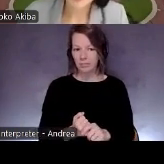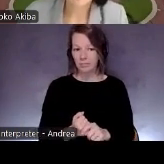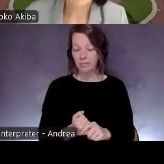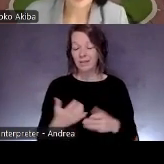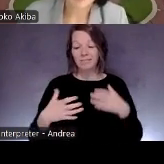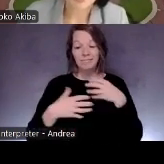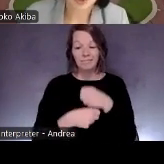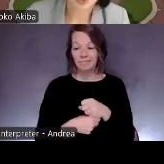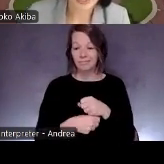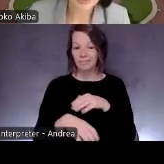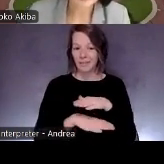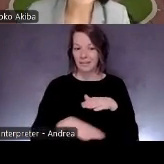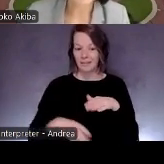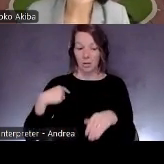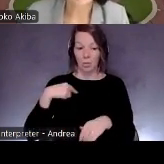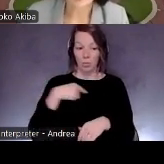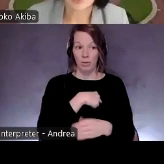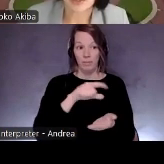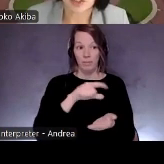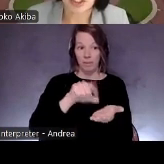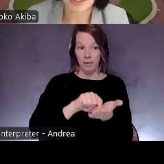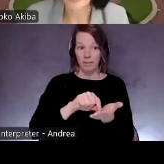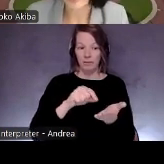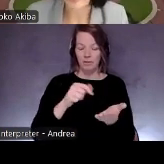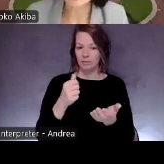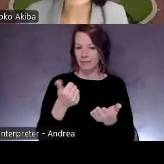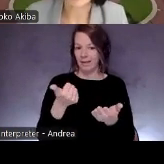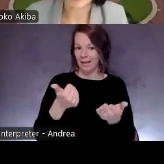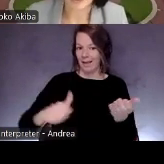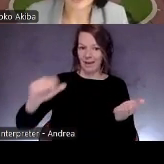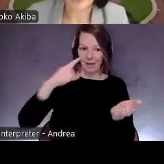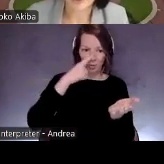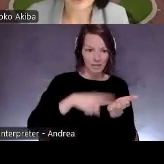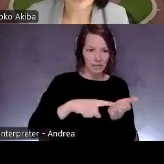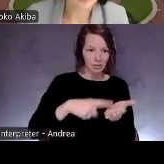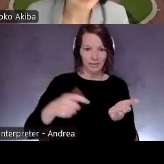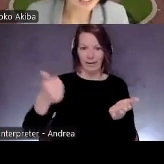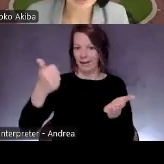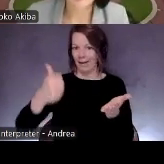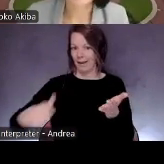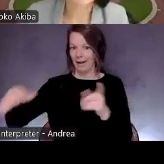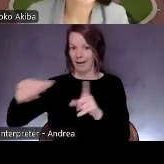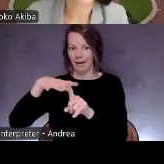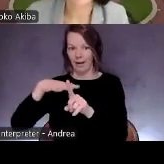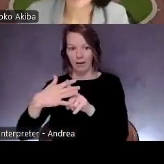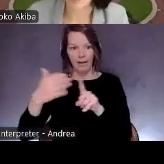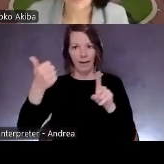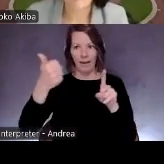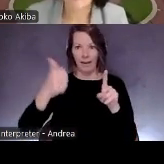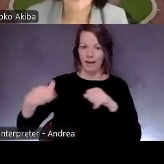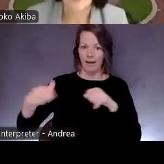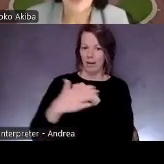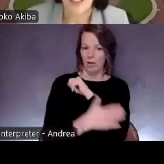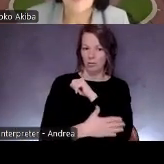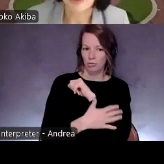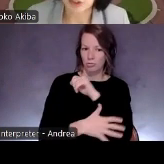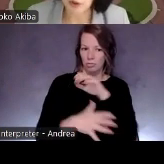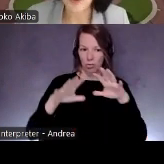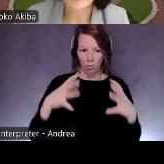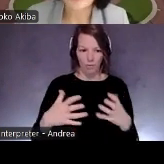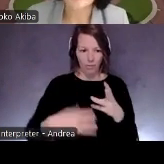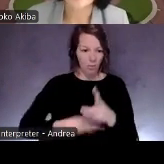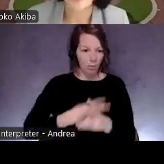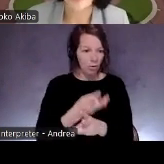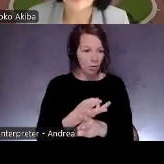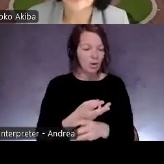basically, we publish any research in any context, any countries around the globe, as